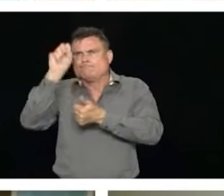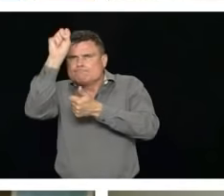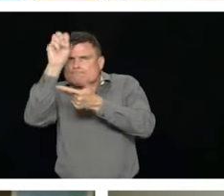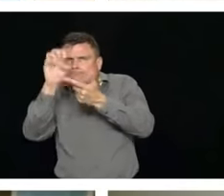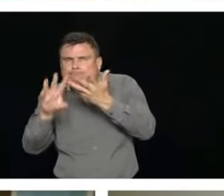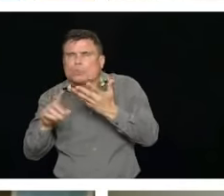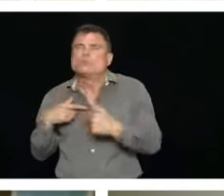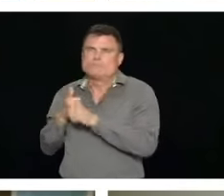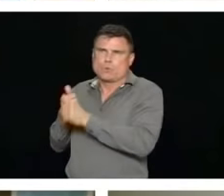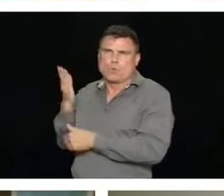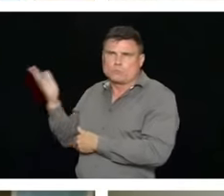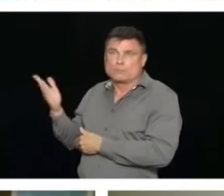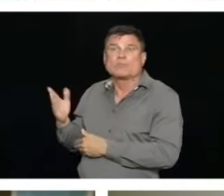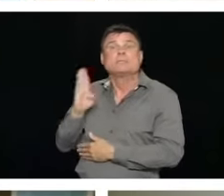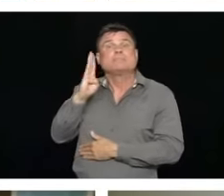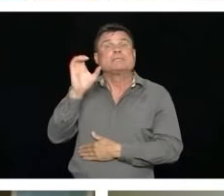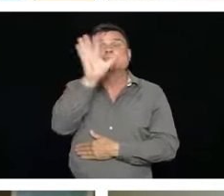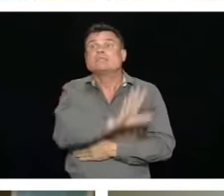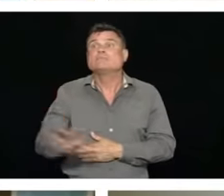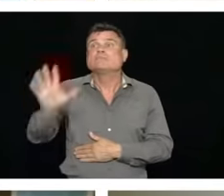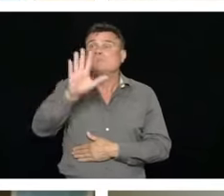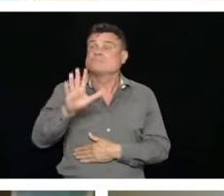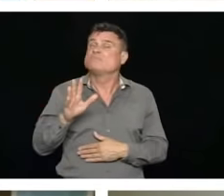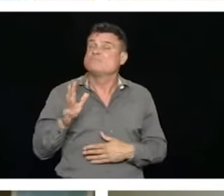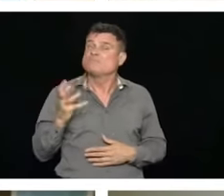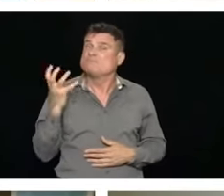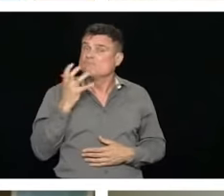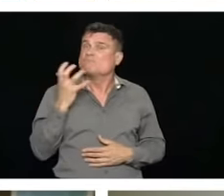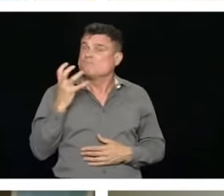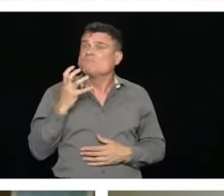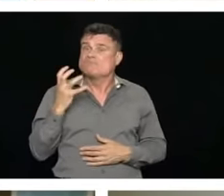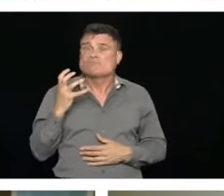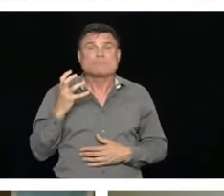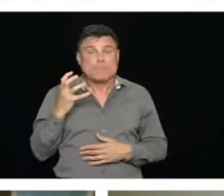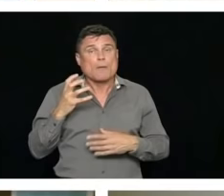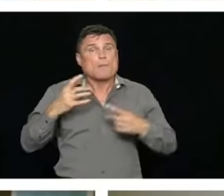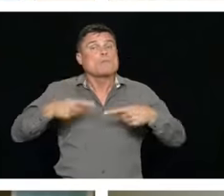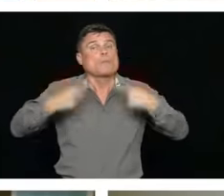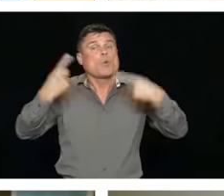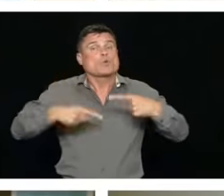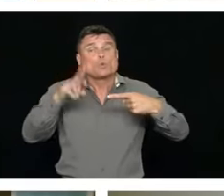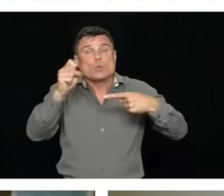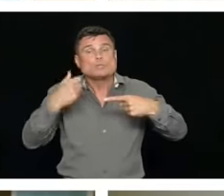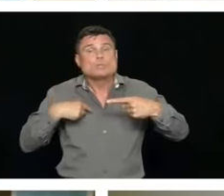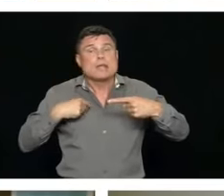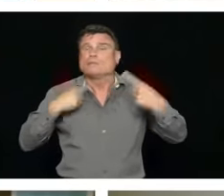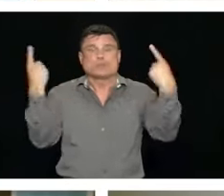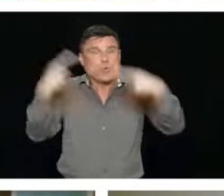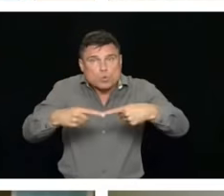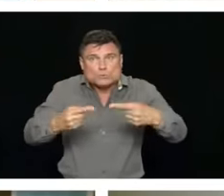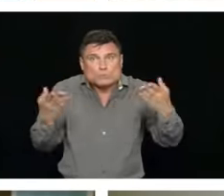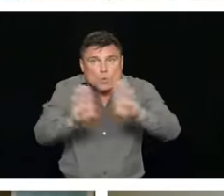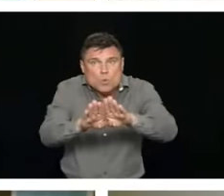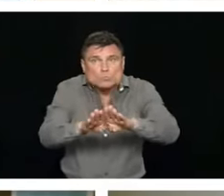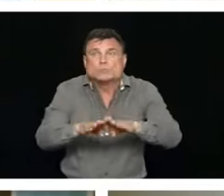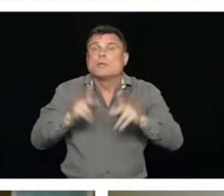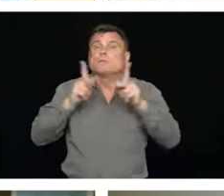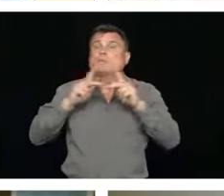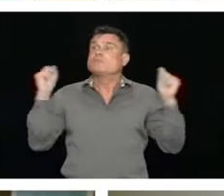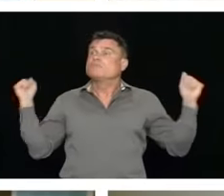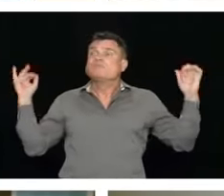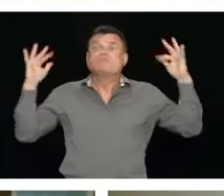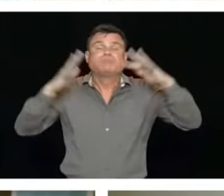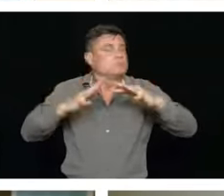taking a lot of strong steps and actions that prevented a widespread transmission of this